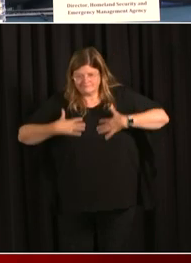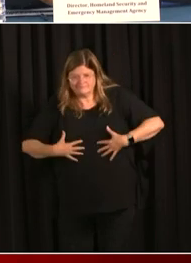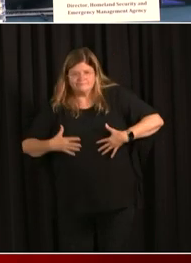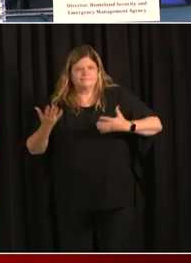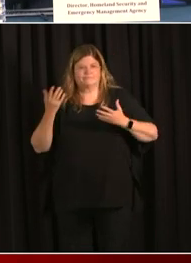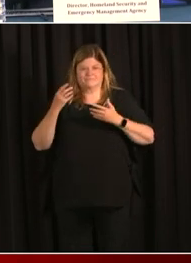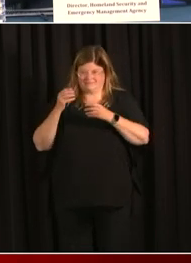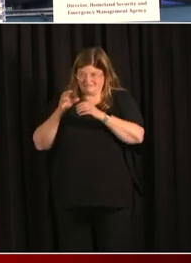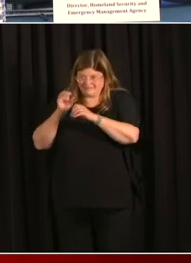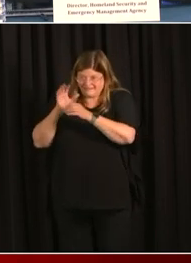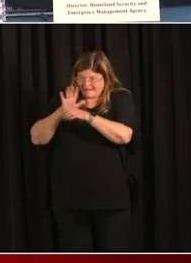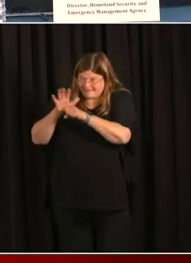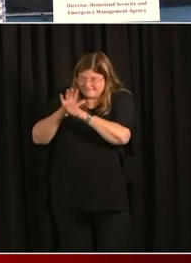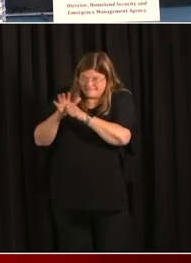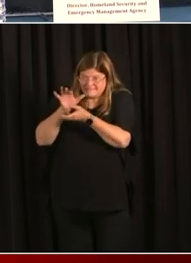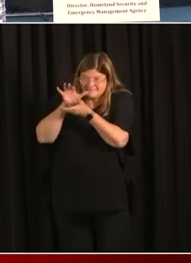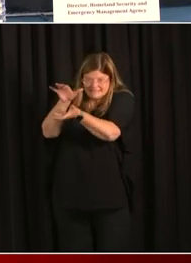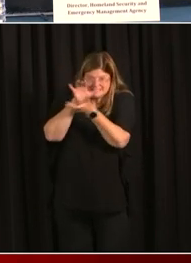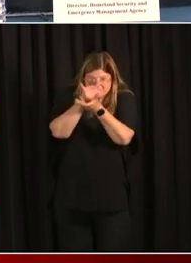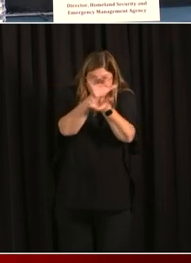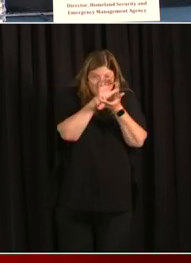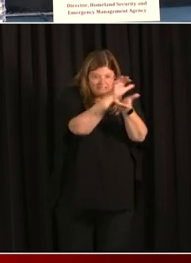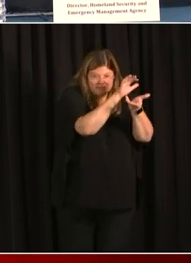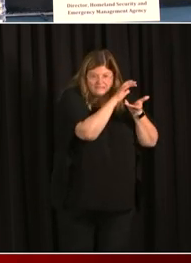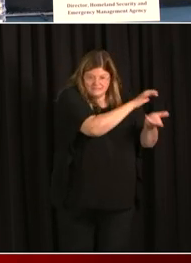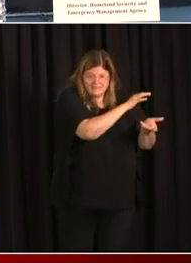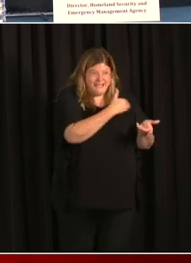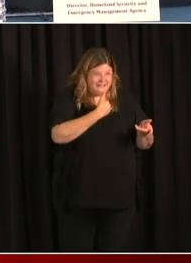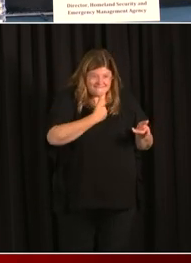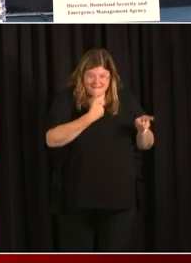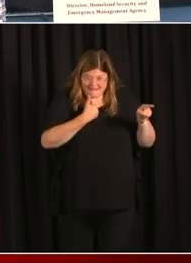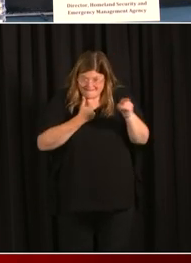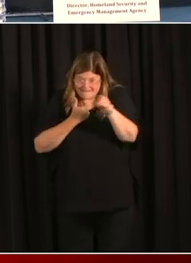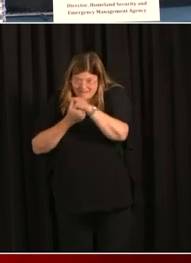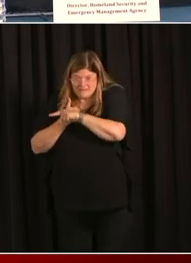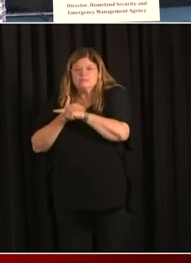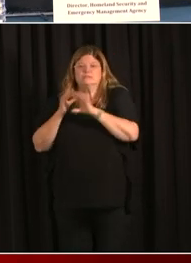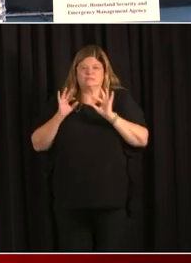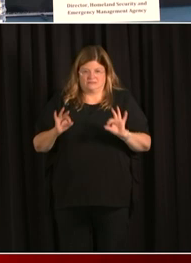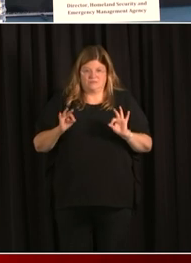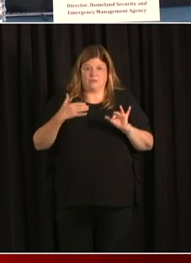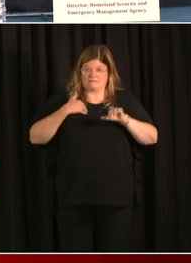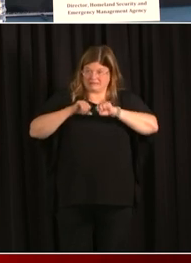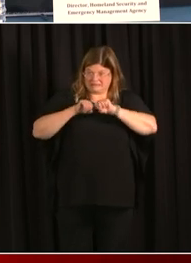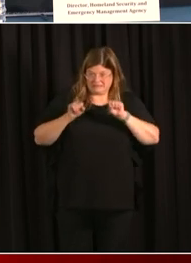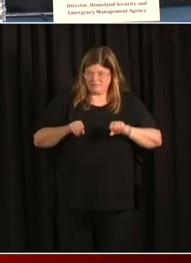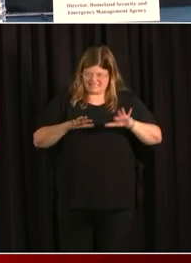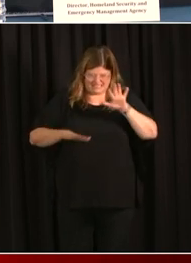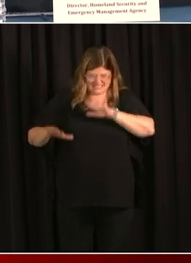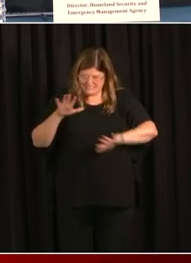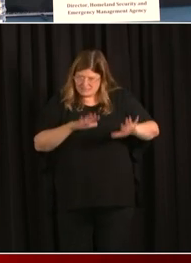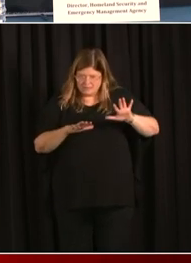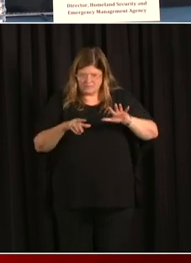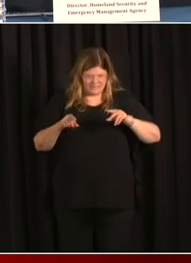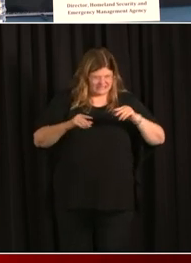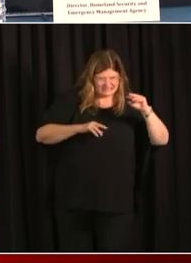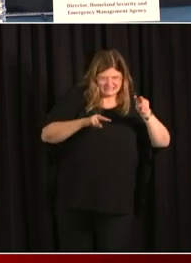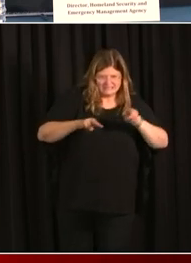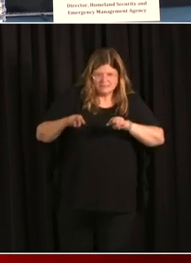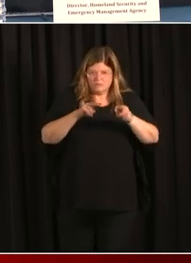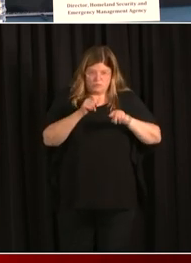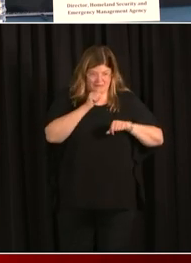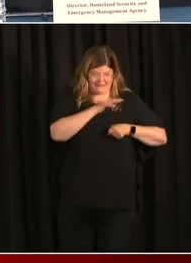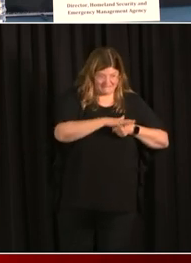that we were bolstering up their capacity in the event that the system became overwhelmed. And that